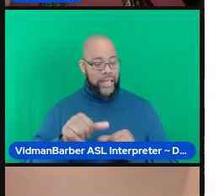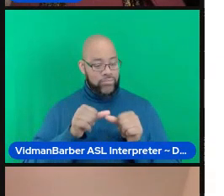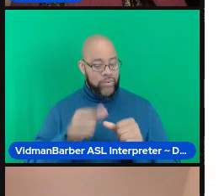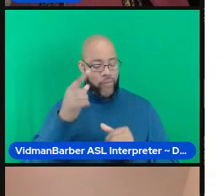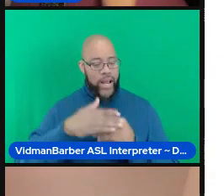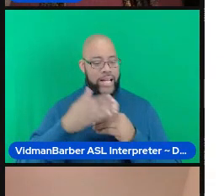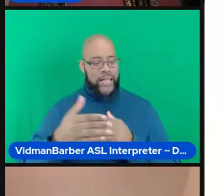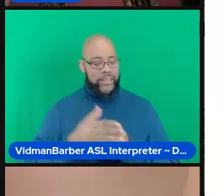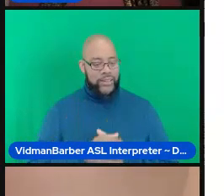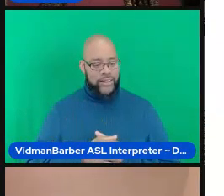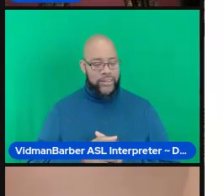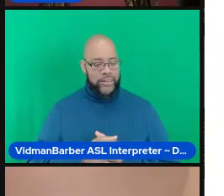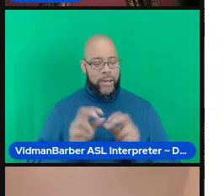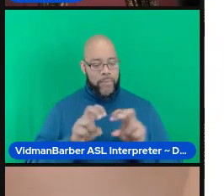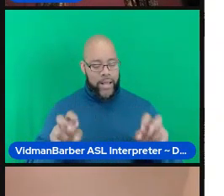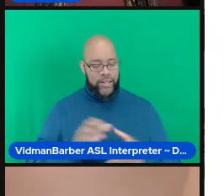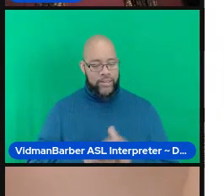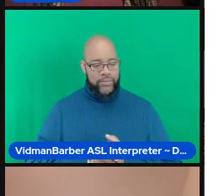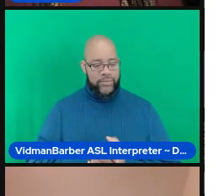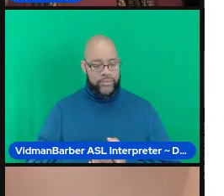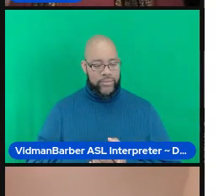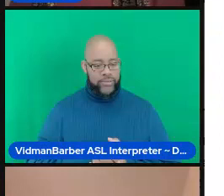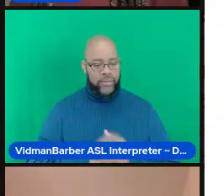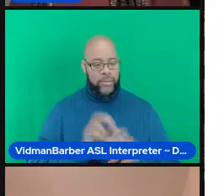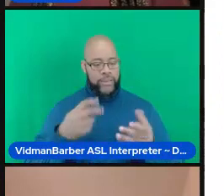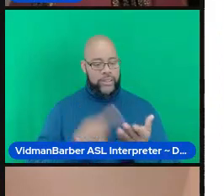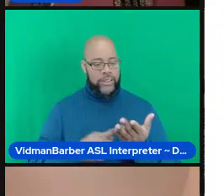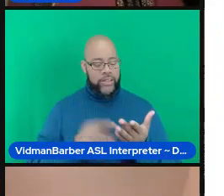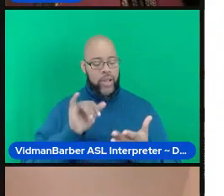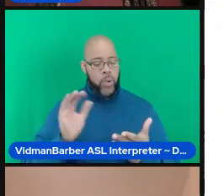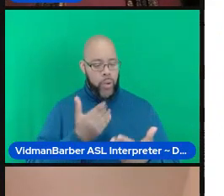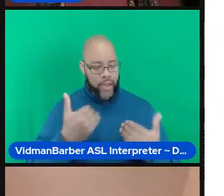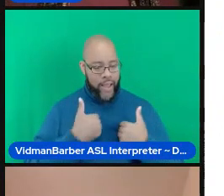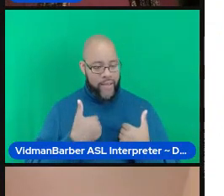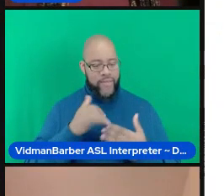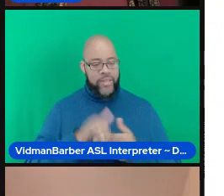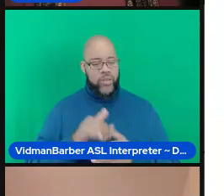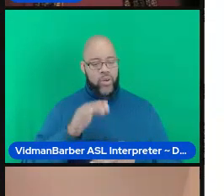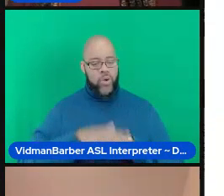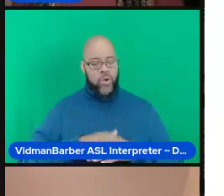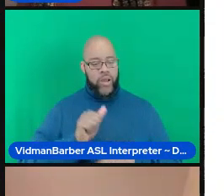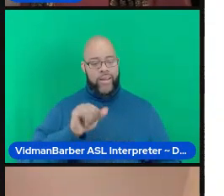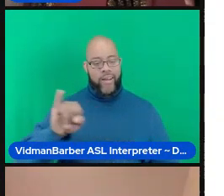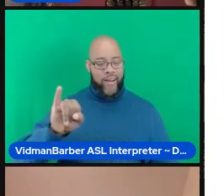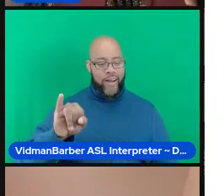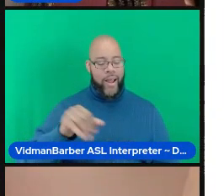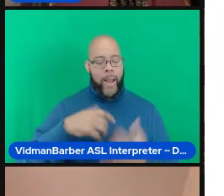the next panel, the panel discussion that we have, which is on AI